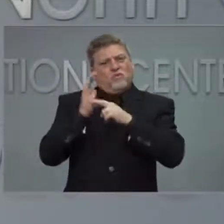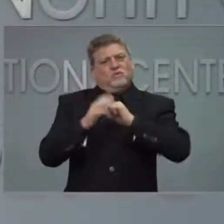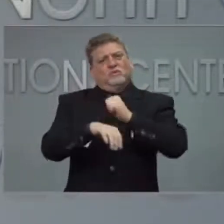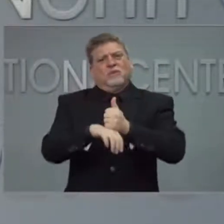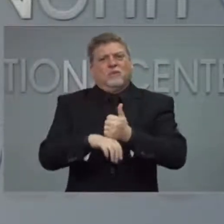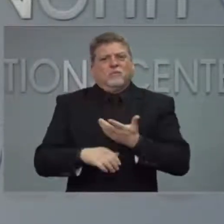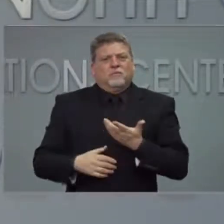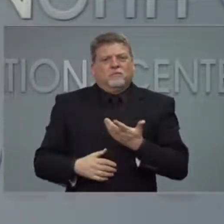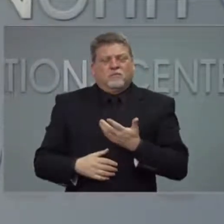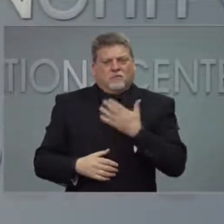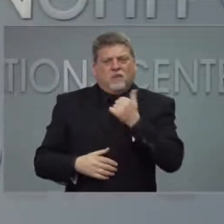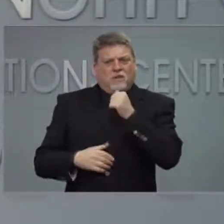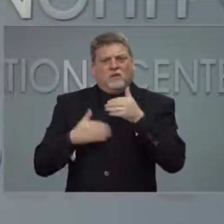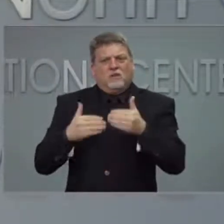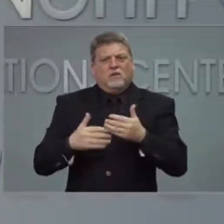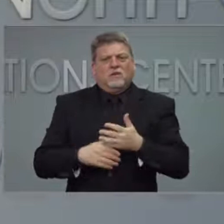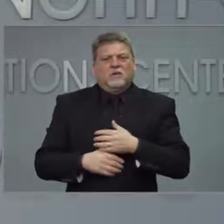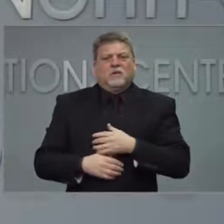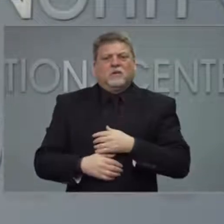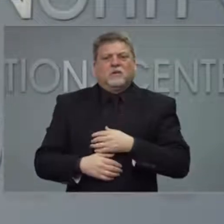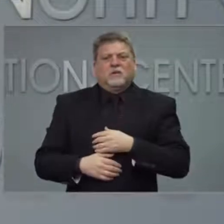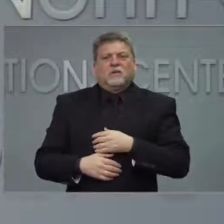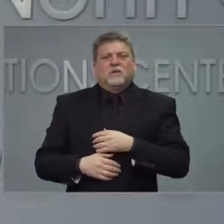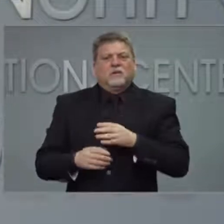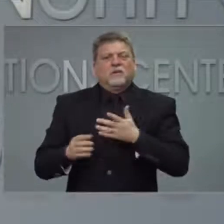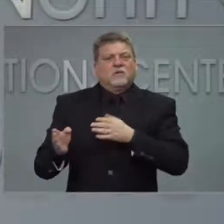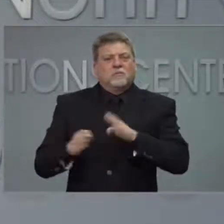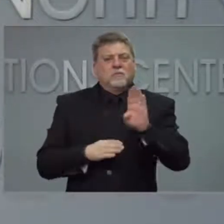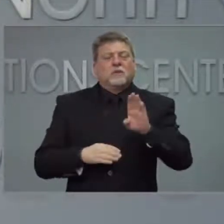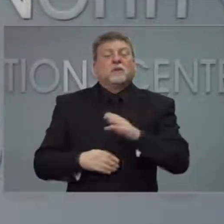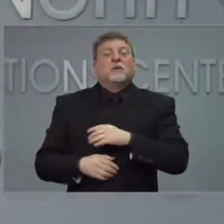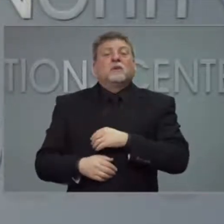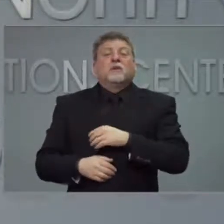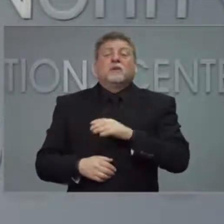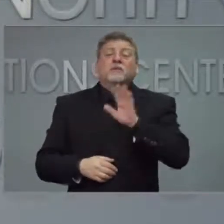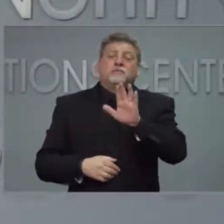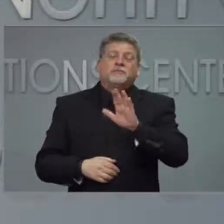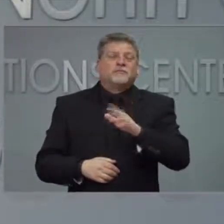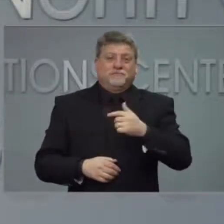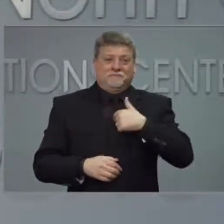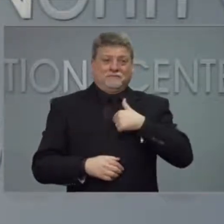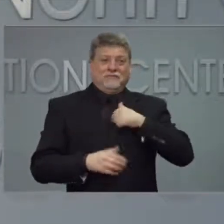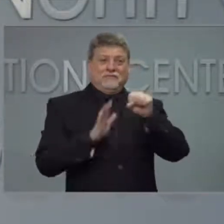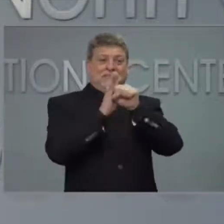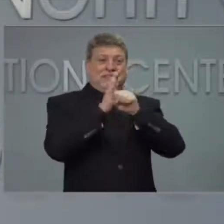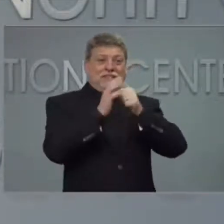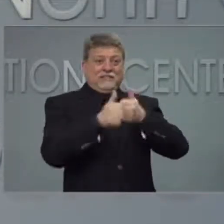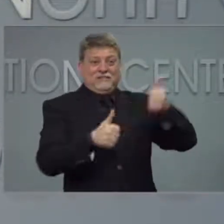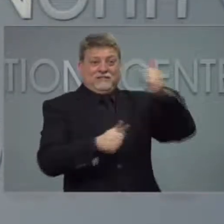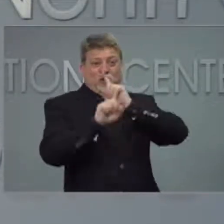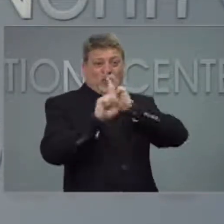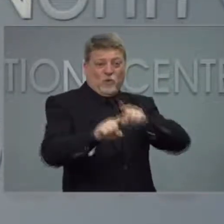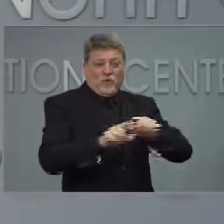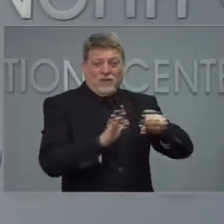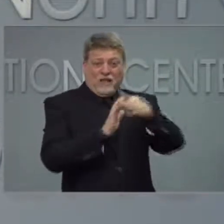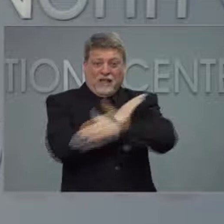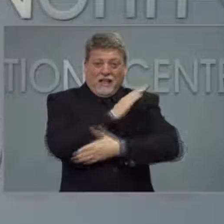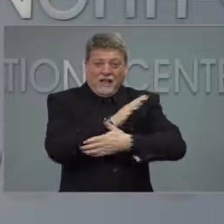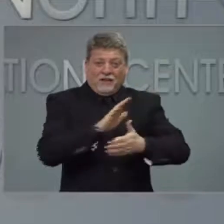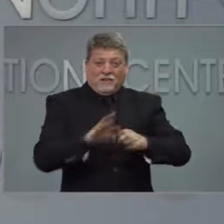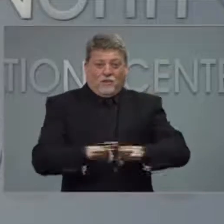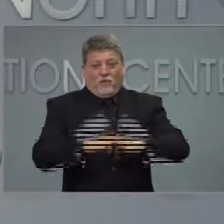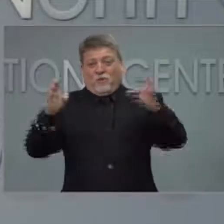B? So I still think that local control is most important here, but we are